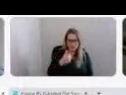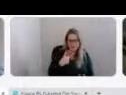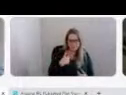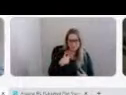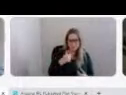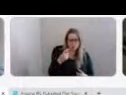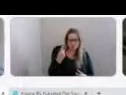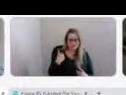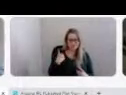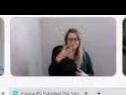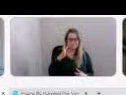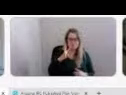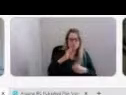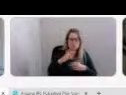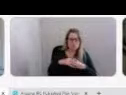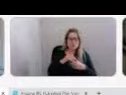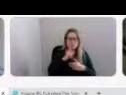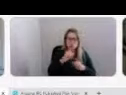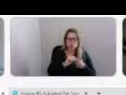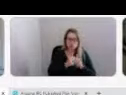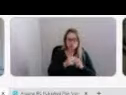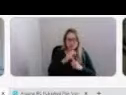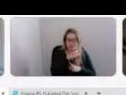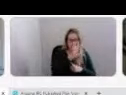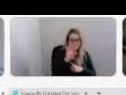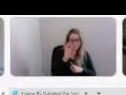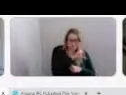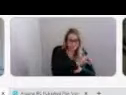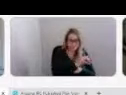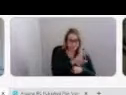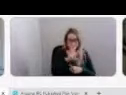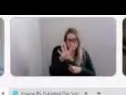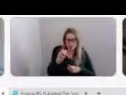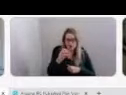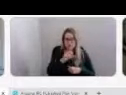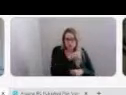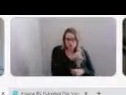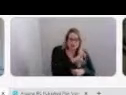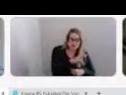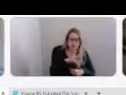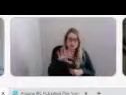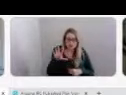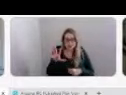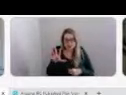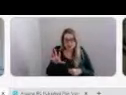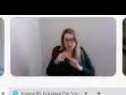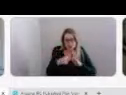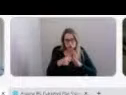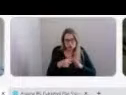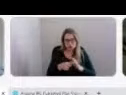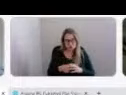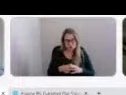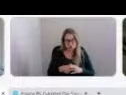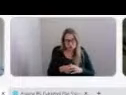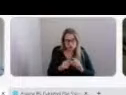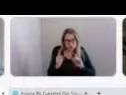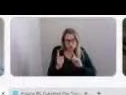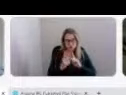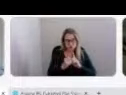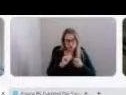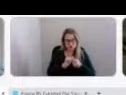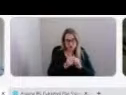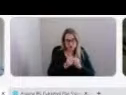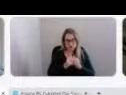has real competitiveness at 50 50 instead of 36.64 this shows you can meet the competitiveness